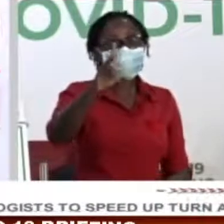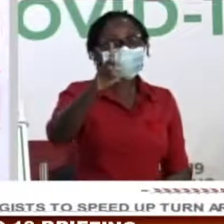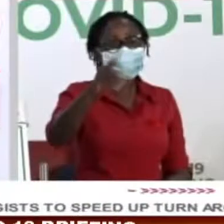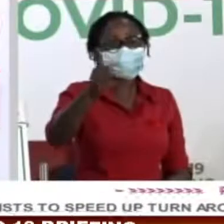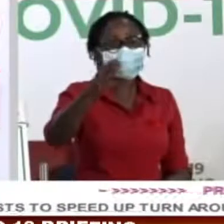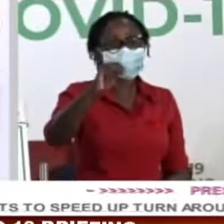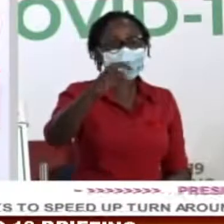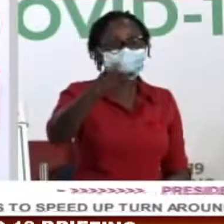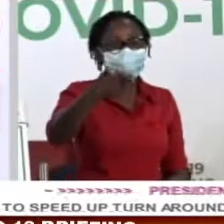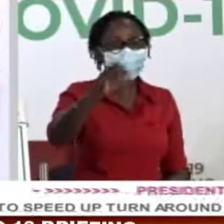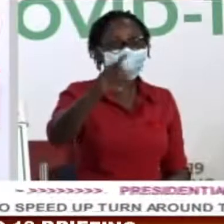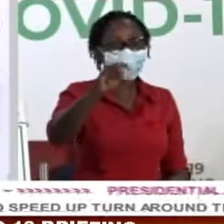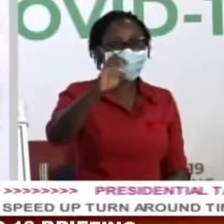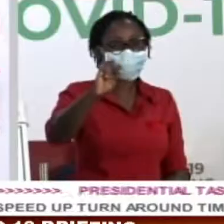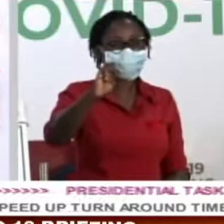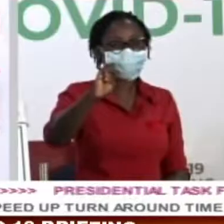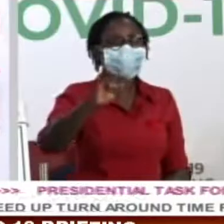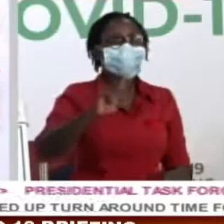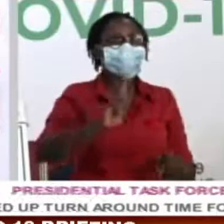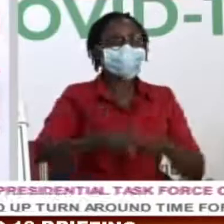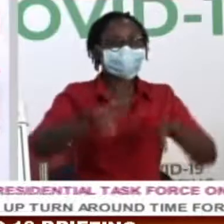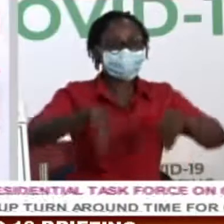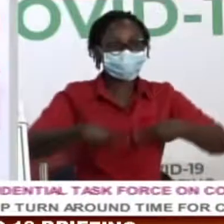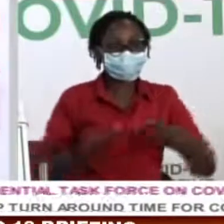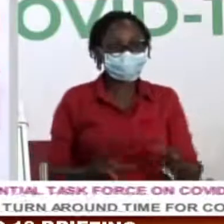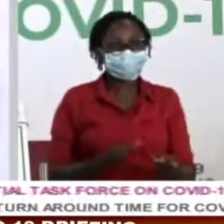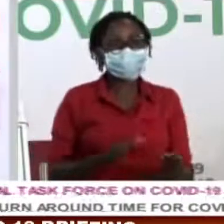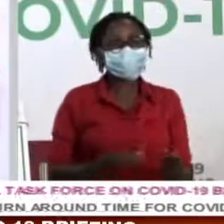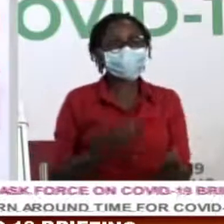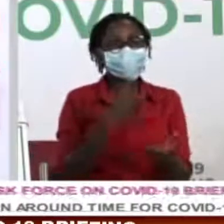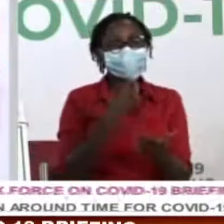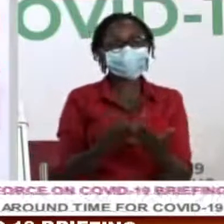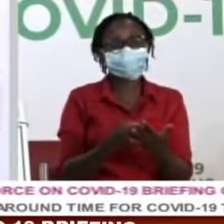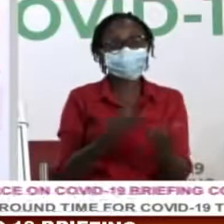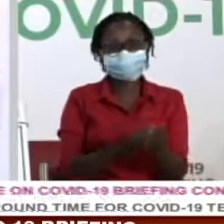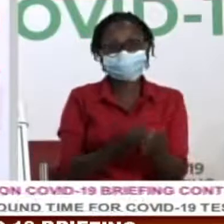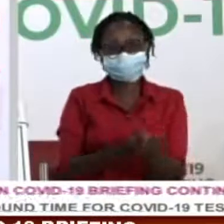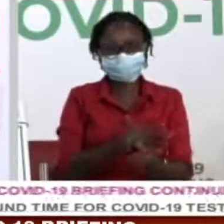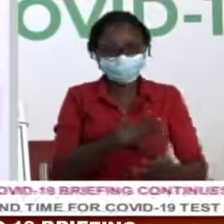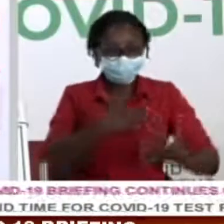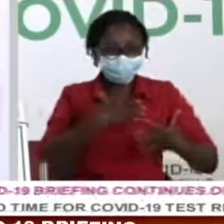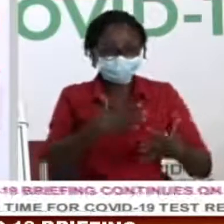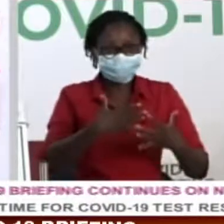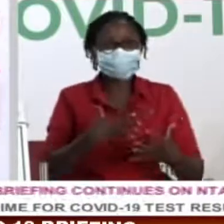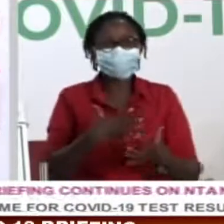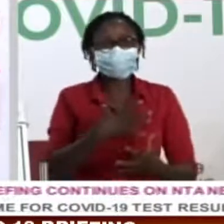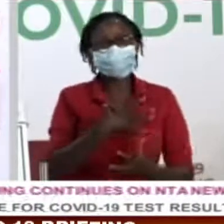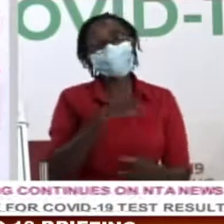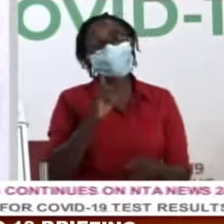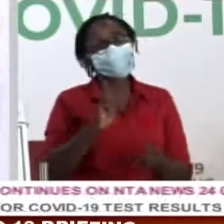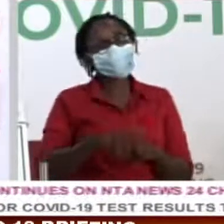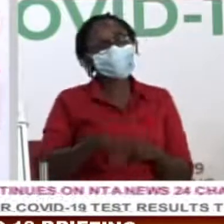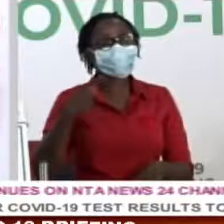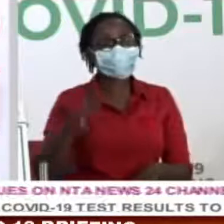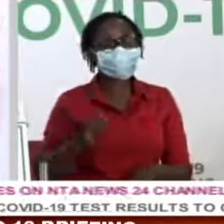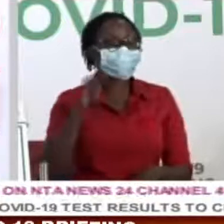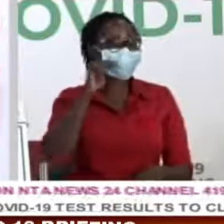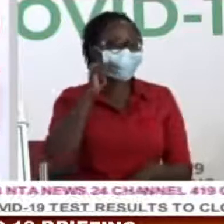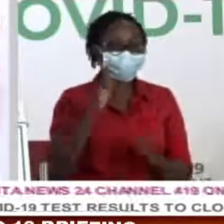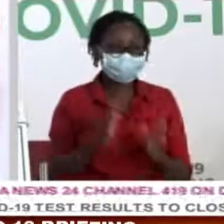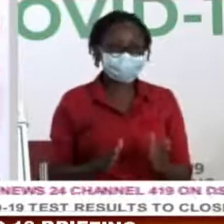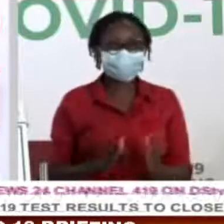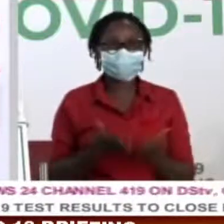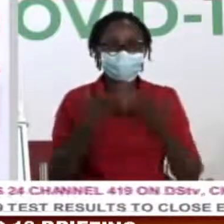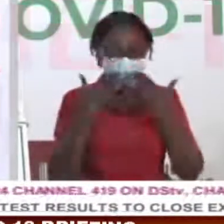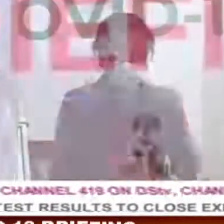providing financial support as well as ventilators for the CPAP BiPAP study that is being coordinated by NIMA.